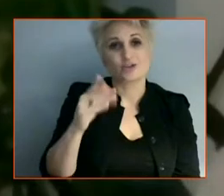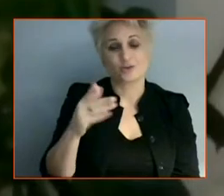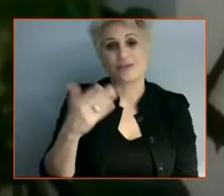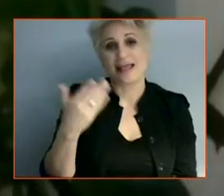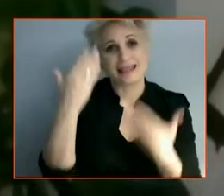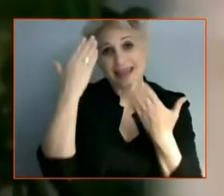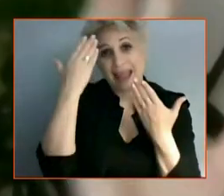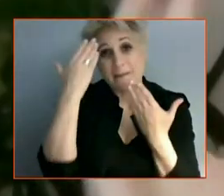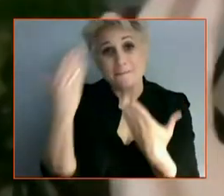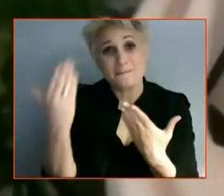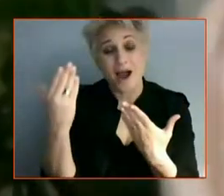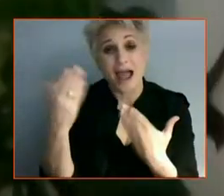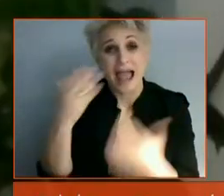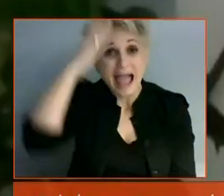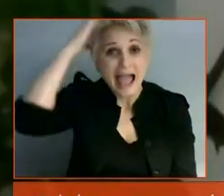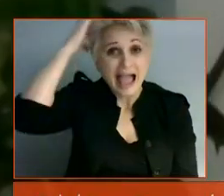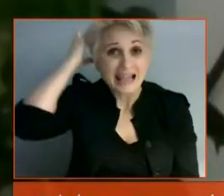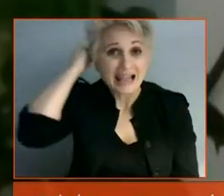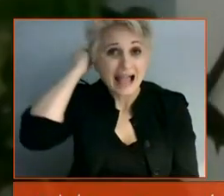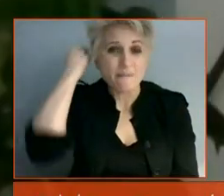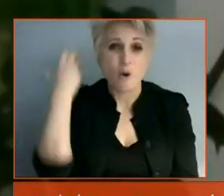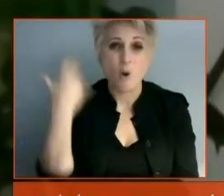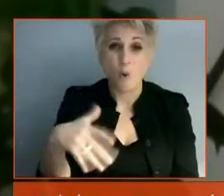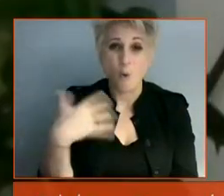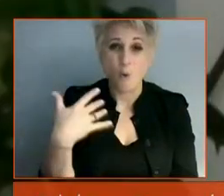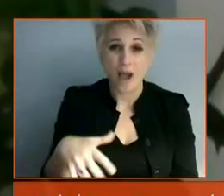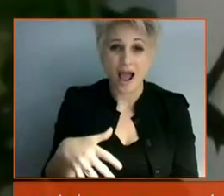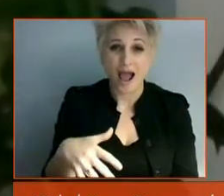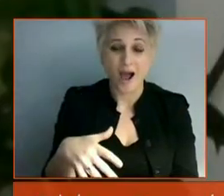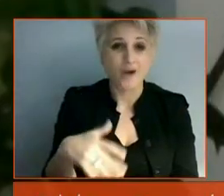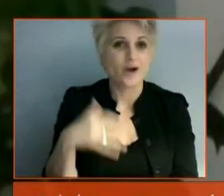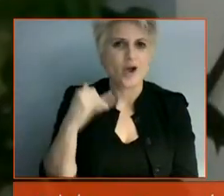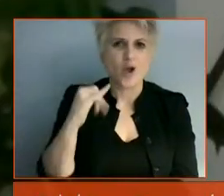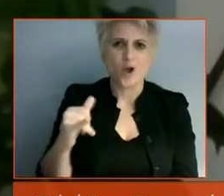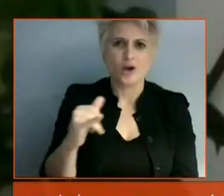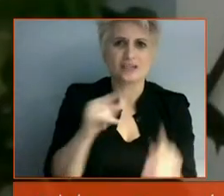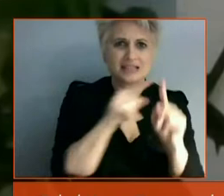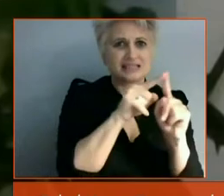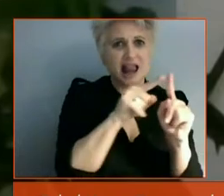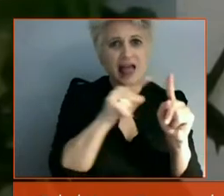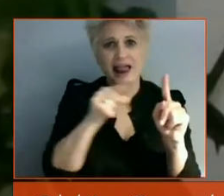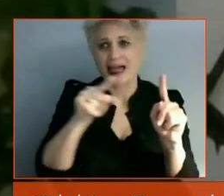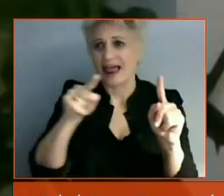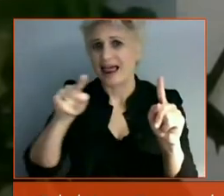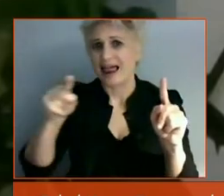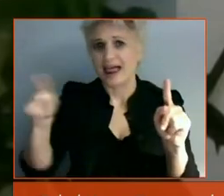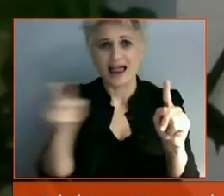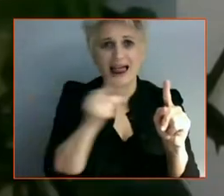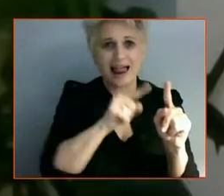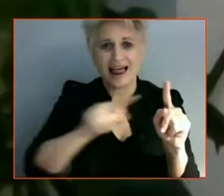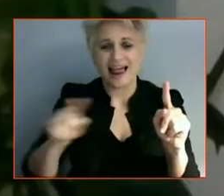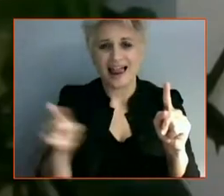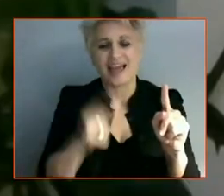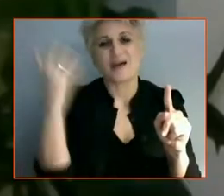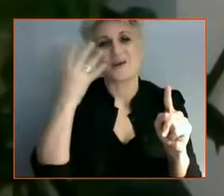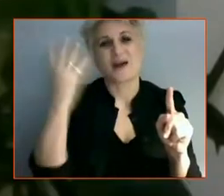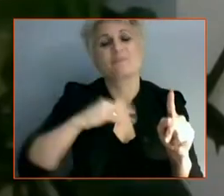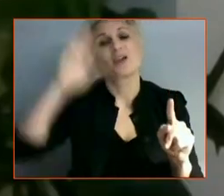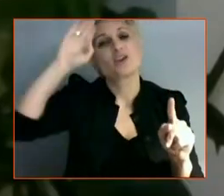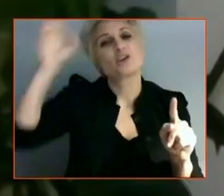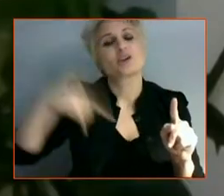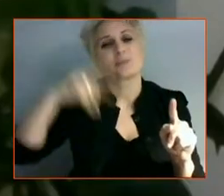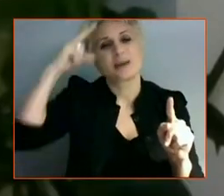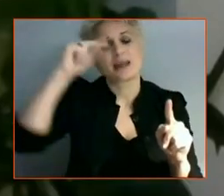she is able to string together a sentence with many a comma. So kia ora tātou e te whānau. My name is Chlöe Swarbrick. I'm a Green Party